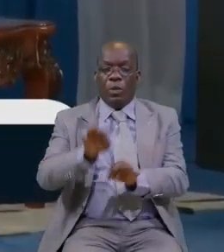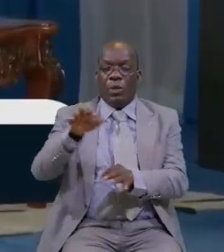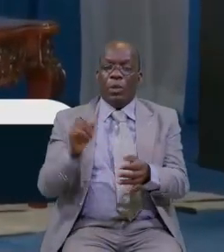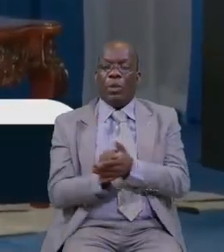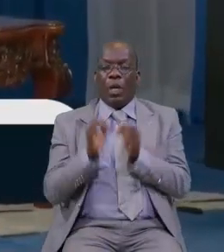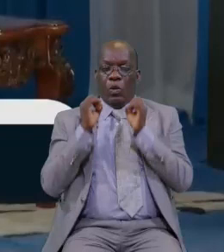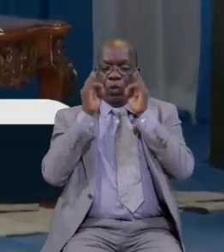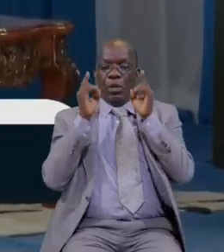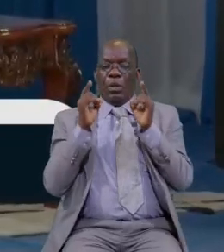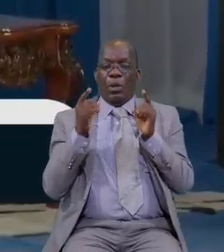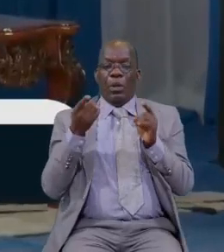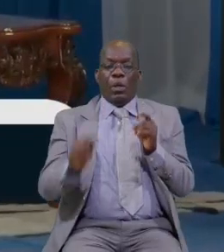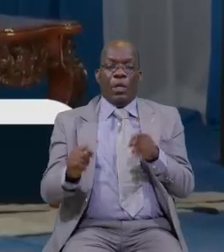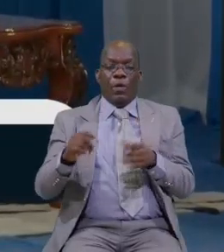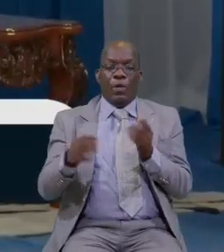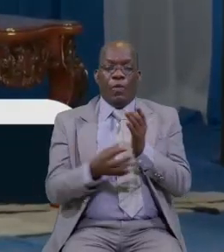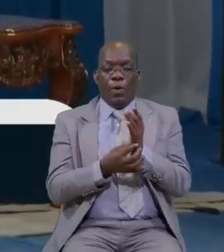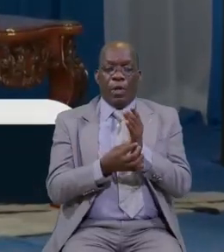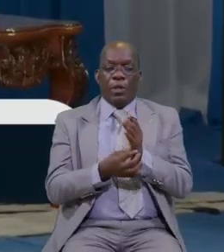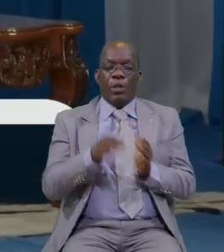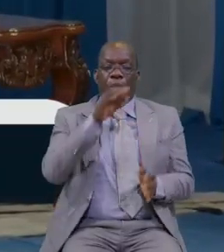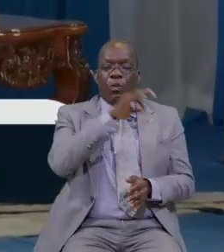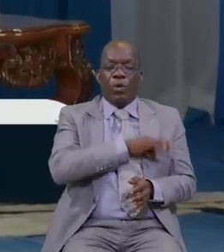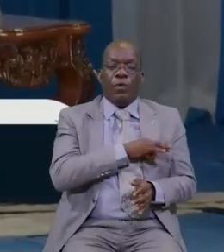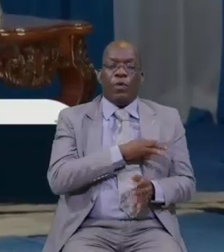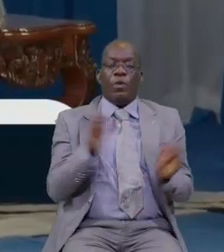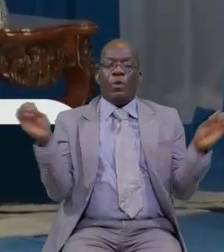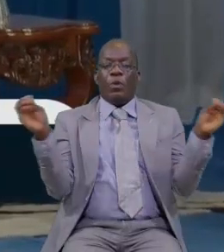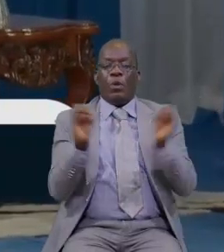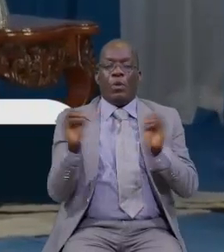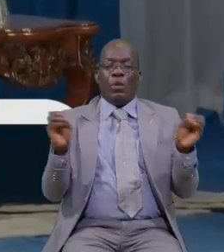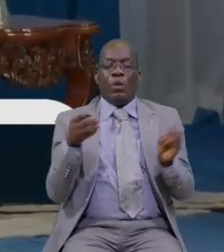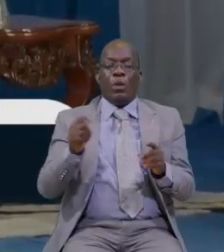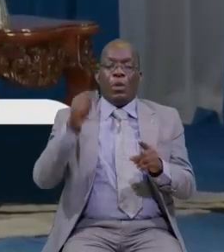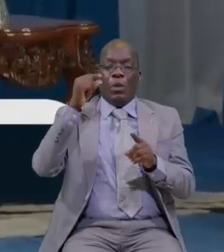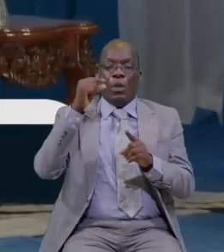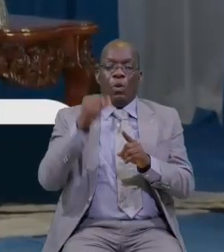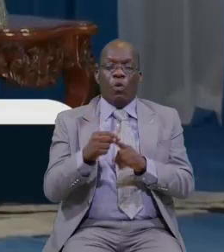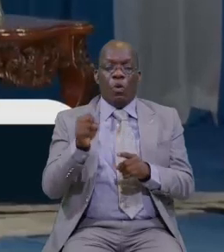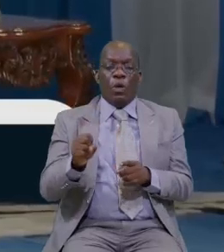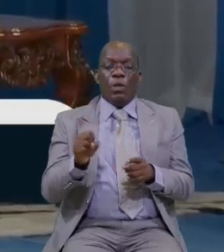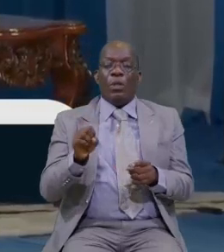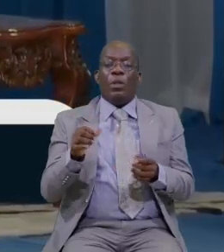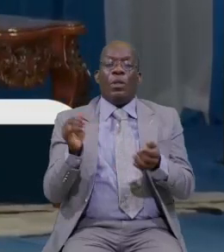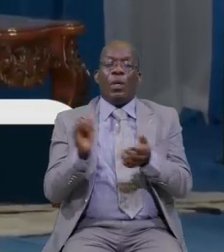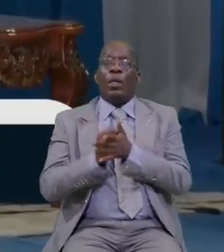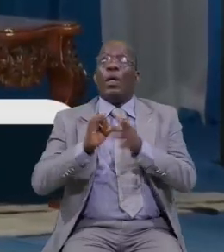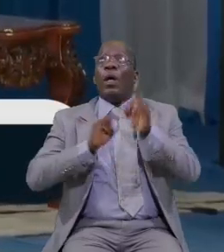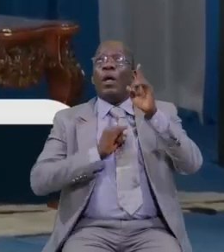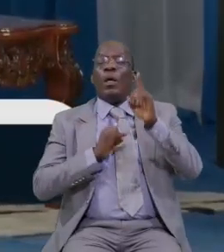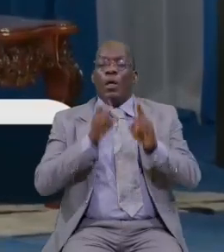The flesh profiteth nothing. The words that I speak unto you,